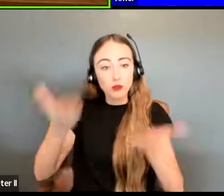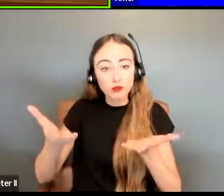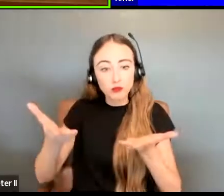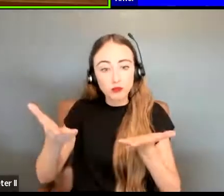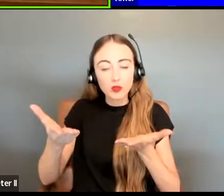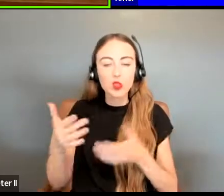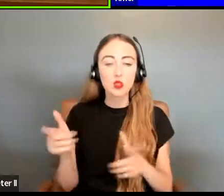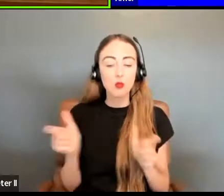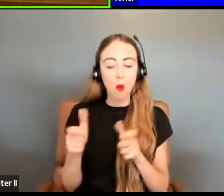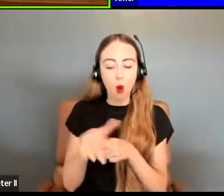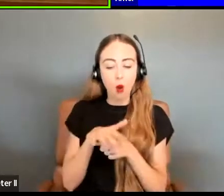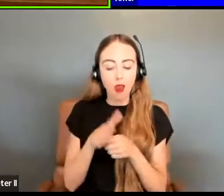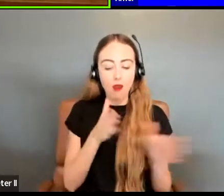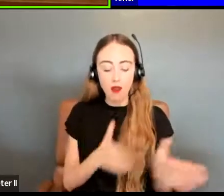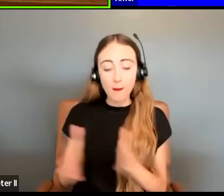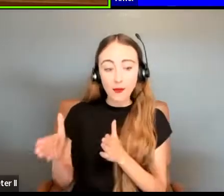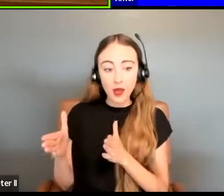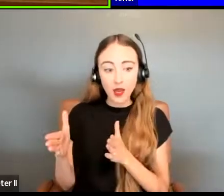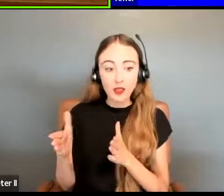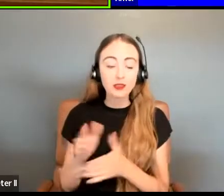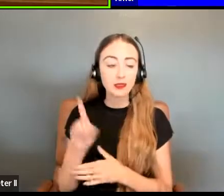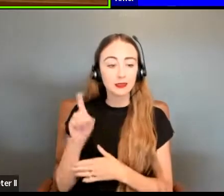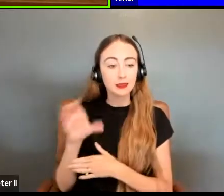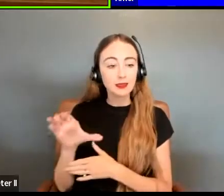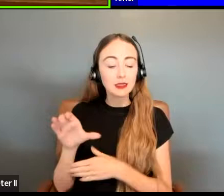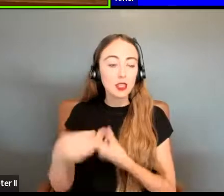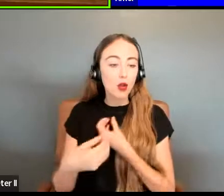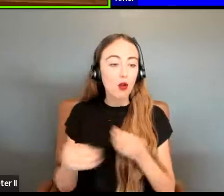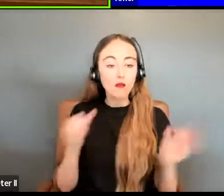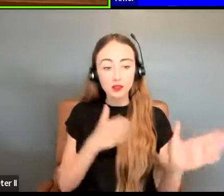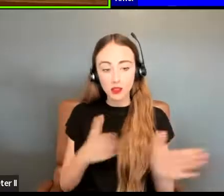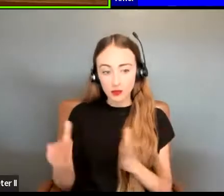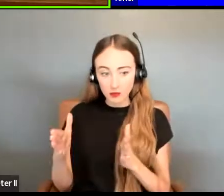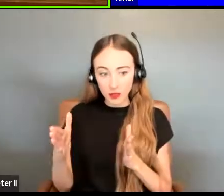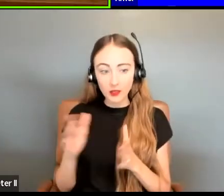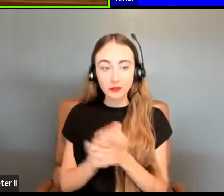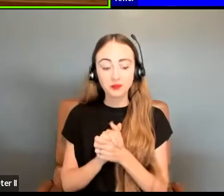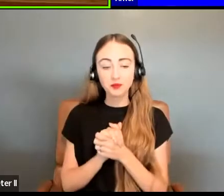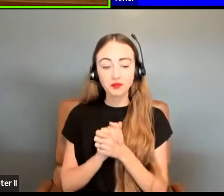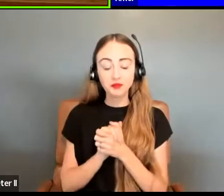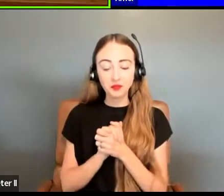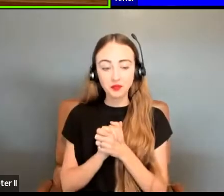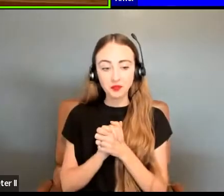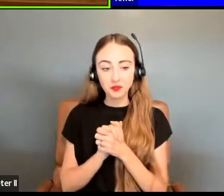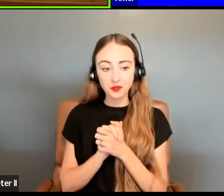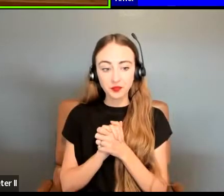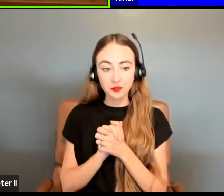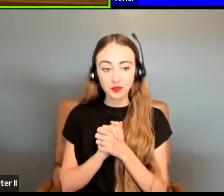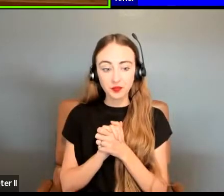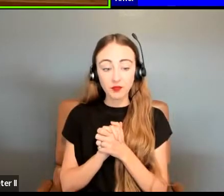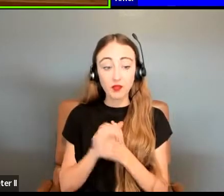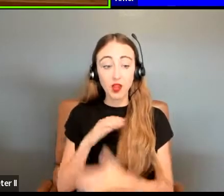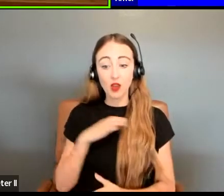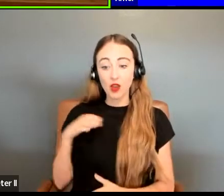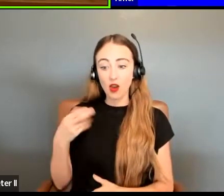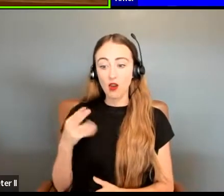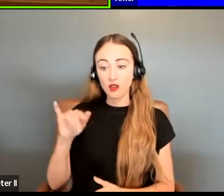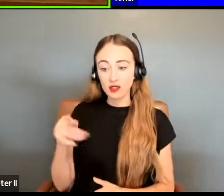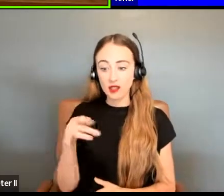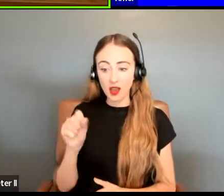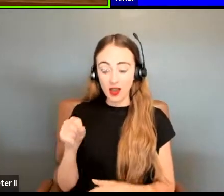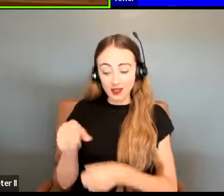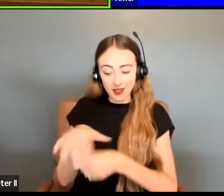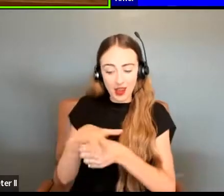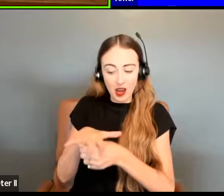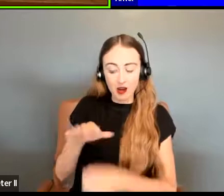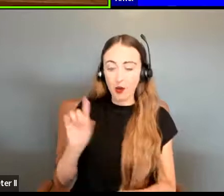Plan, which was prepared by the DC Office of Planning in furtherance of the comprehensive plan. The Congress Heights study area is located